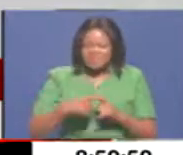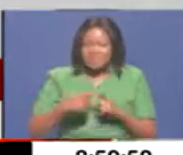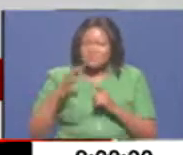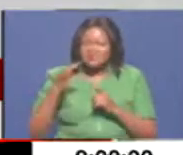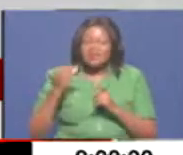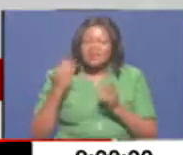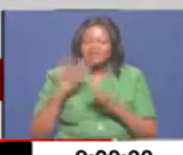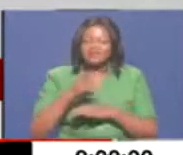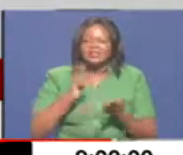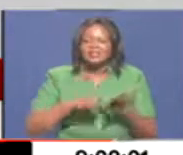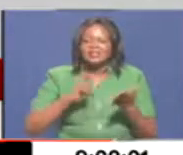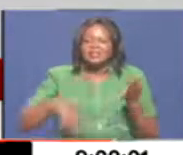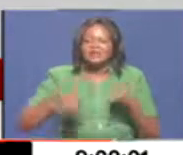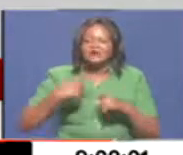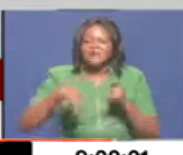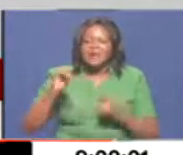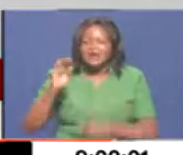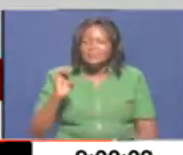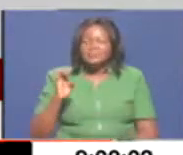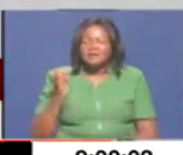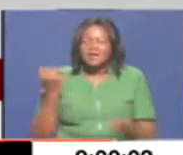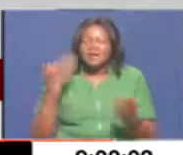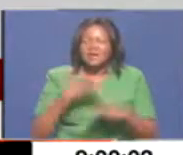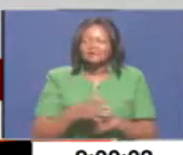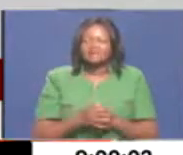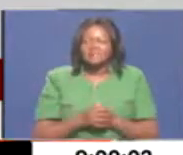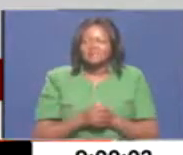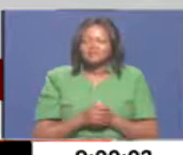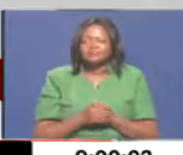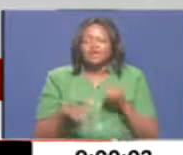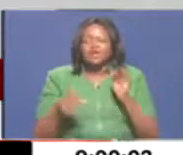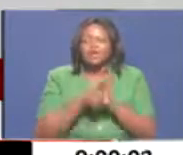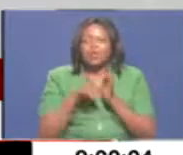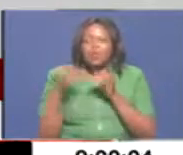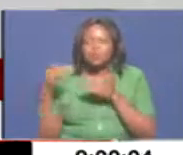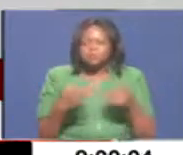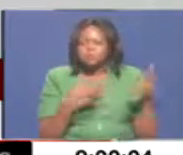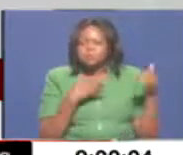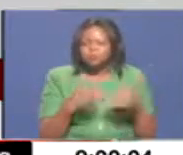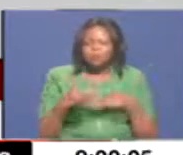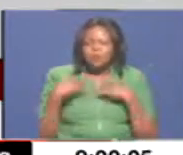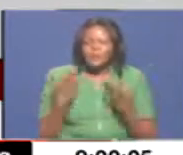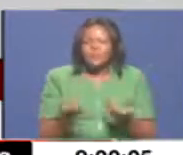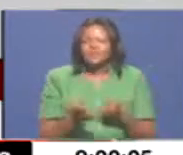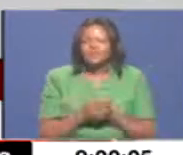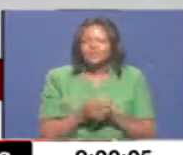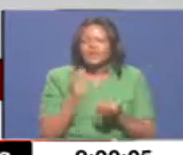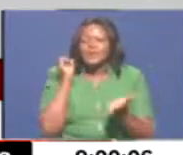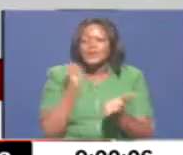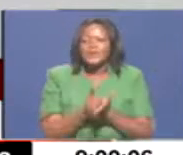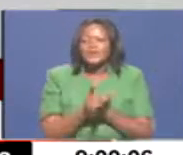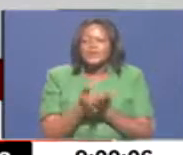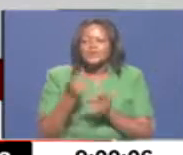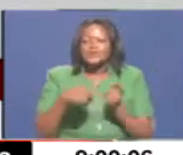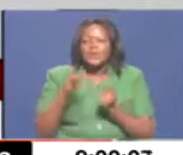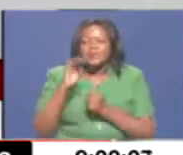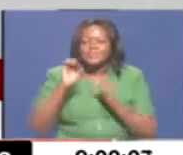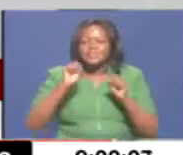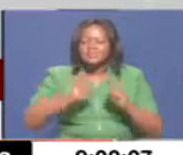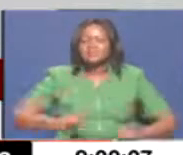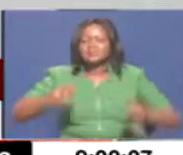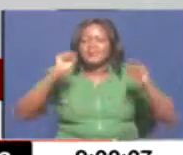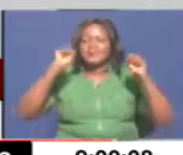from IEBC following a protracted legal battle over his botched dismissal by the IEBC chairman